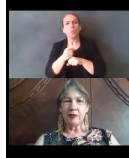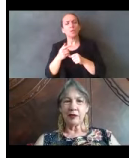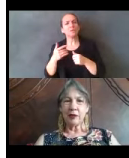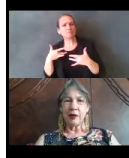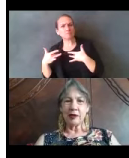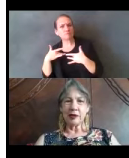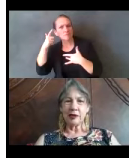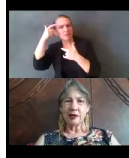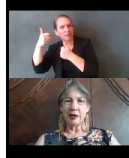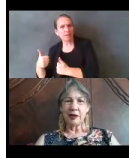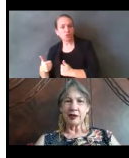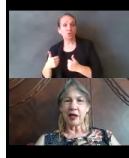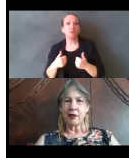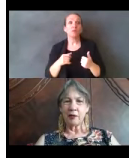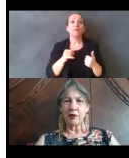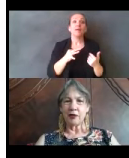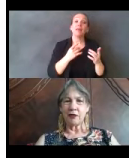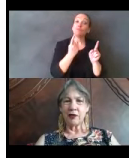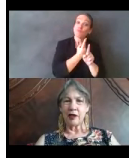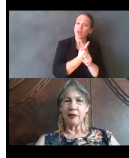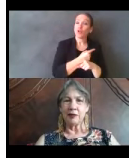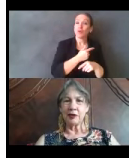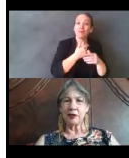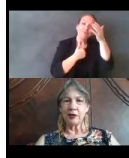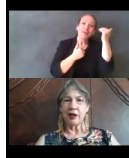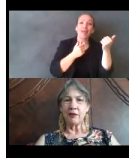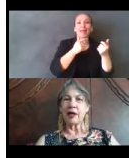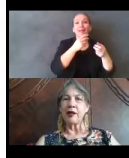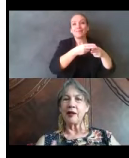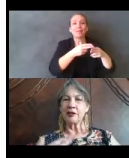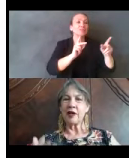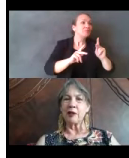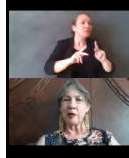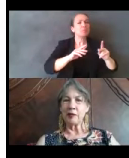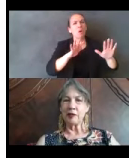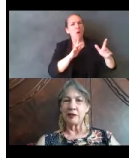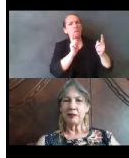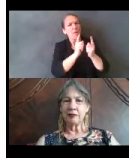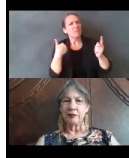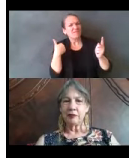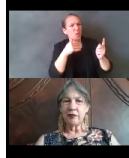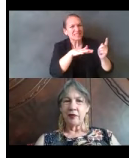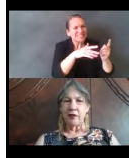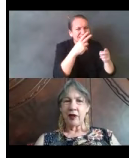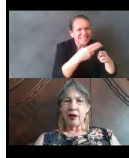forget names of acquaintances. It's not normal to forget names or not recognize family members.